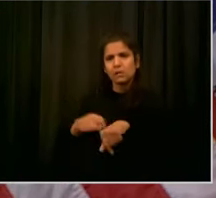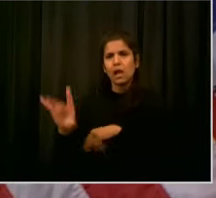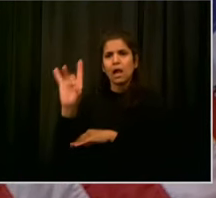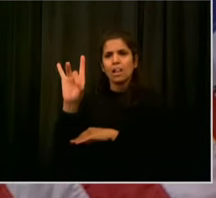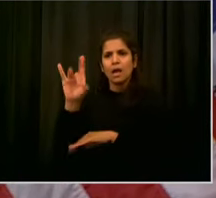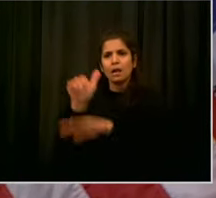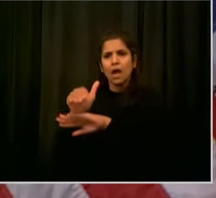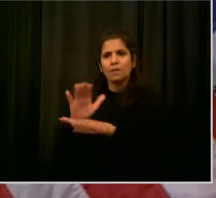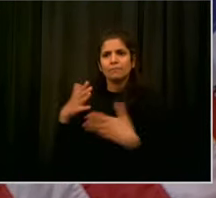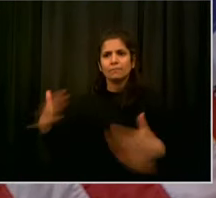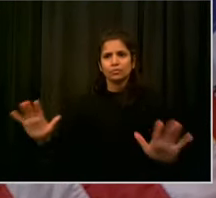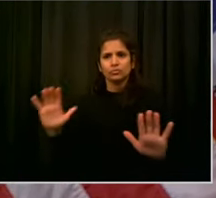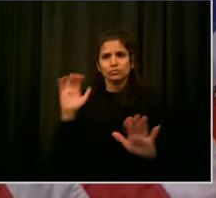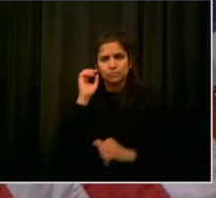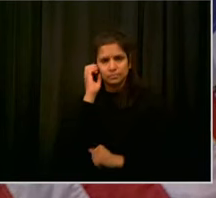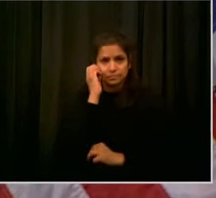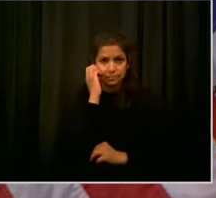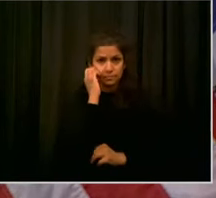The